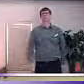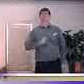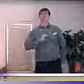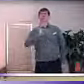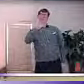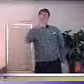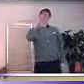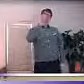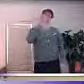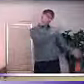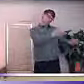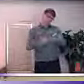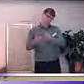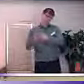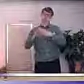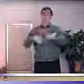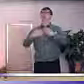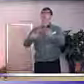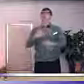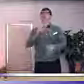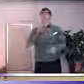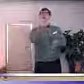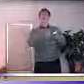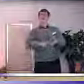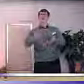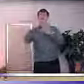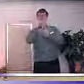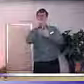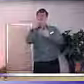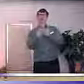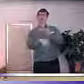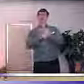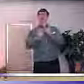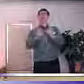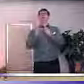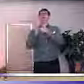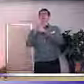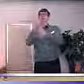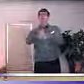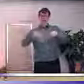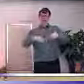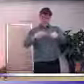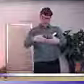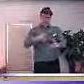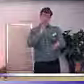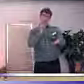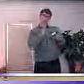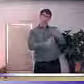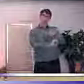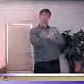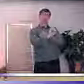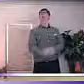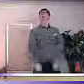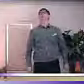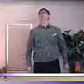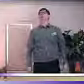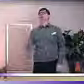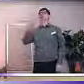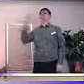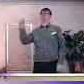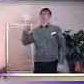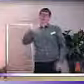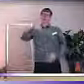Clay shares his gift through his poetry, and he is a gifted poet. Nancy,